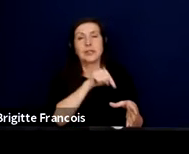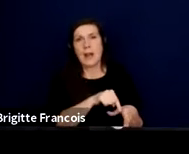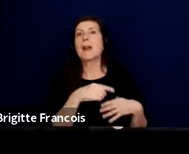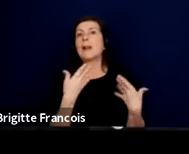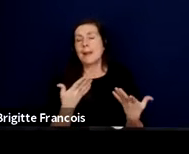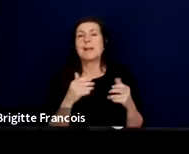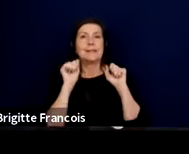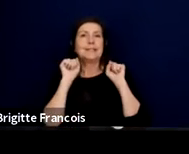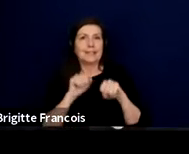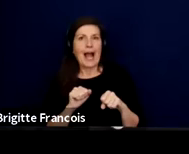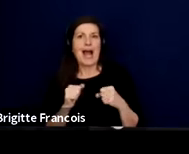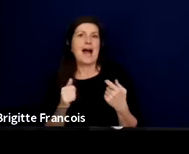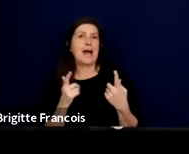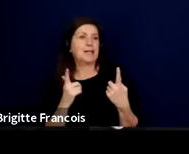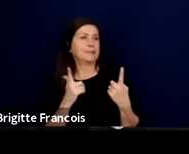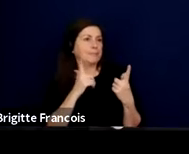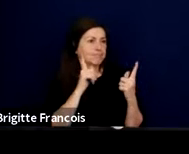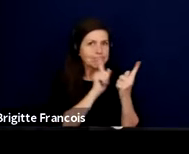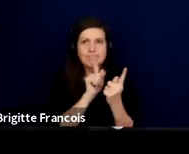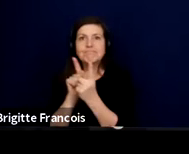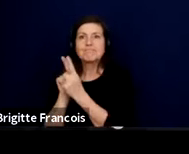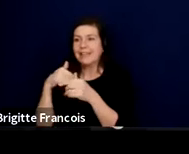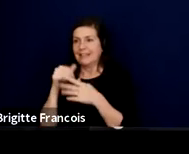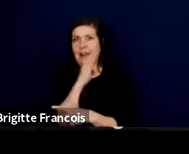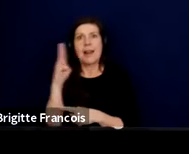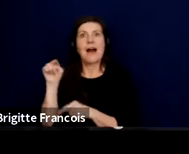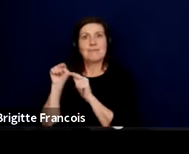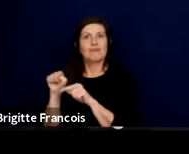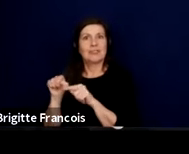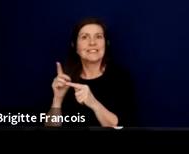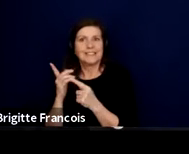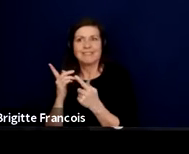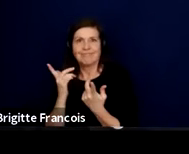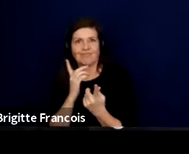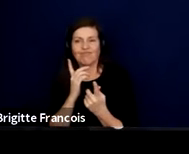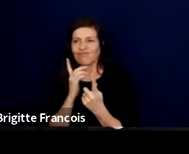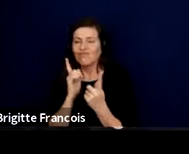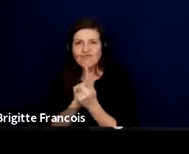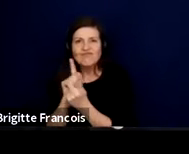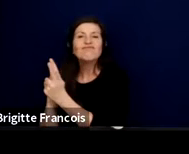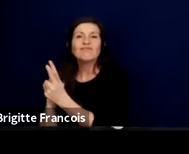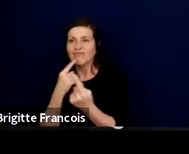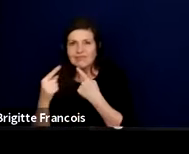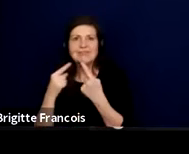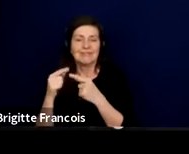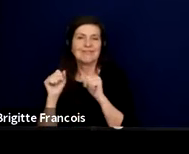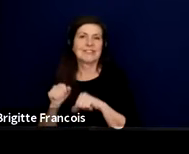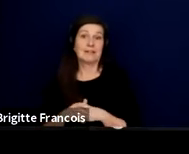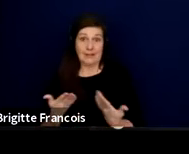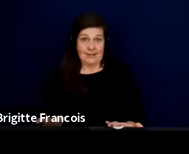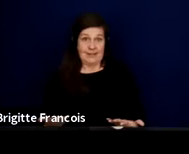and show what we have to offer. But again, like this year has